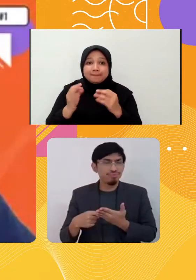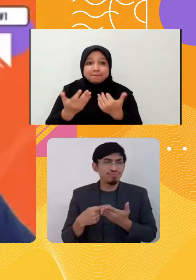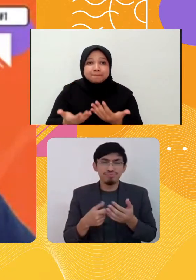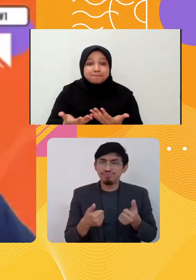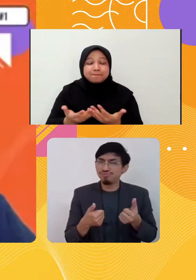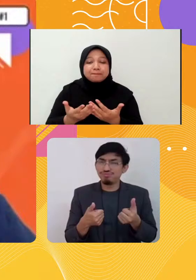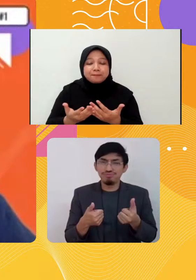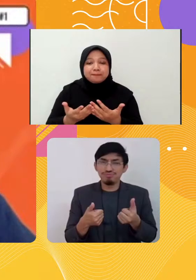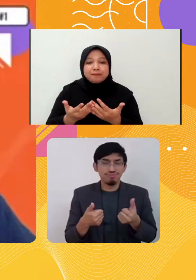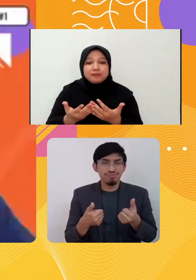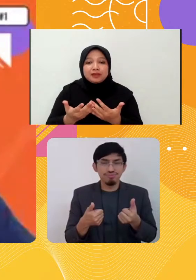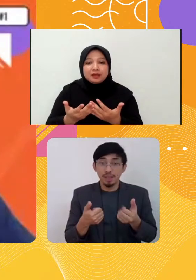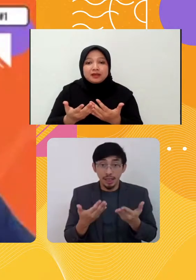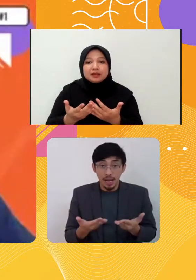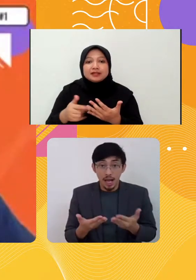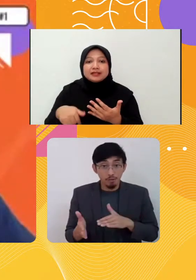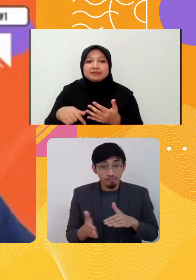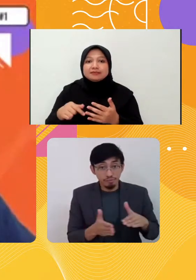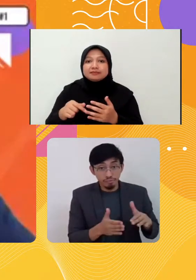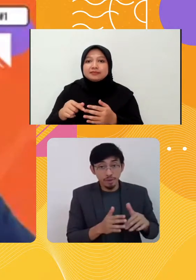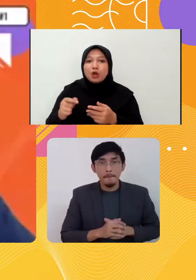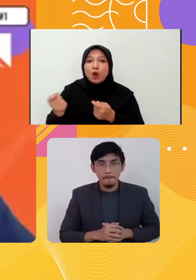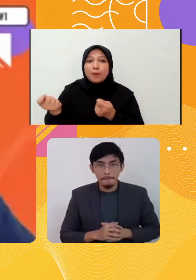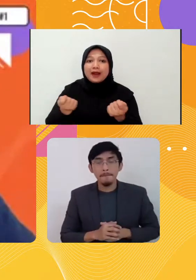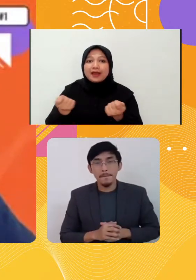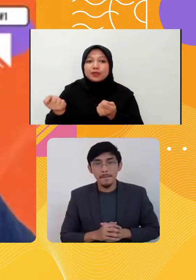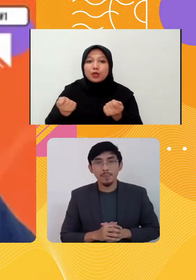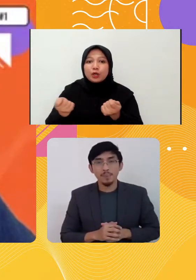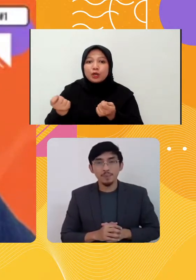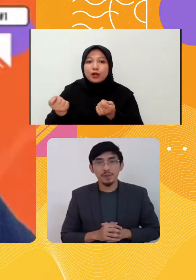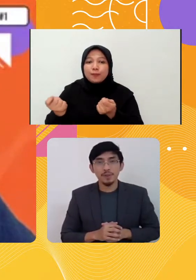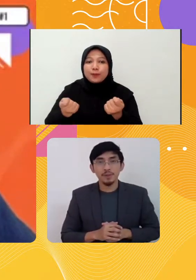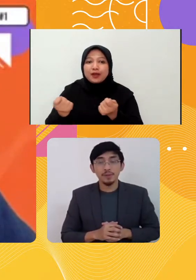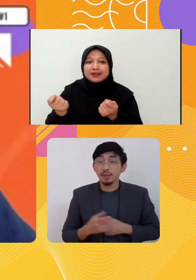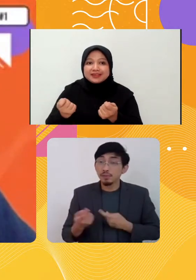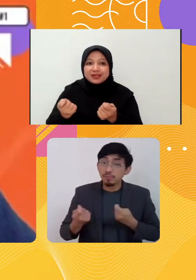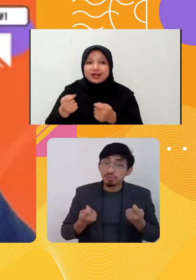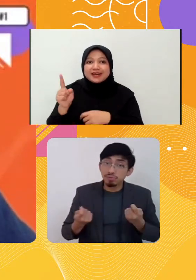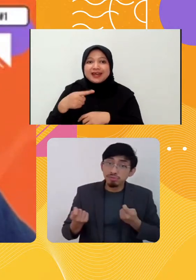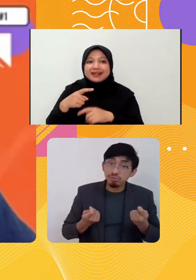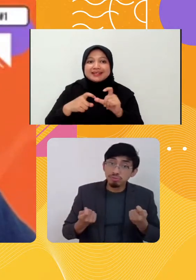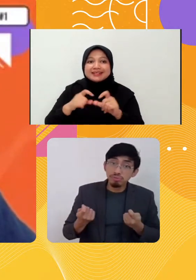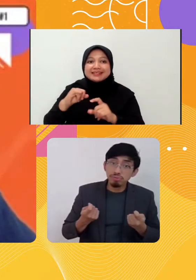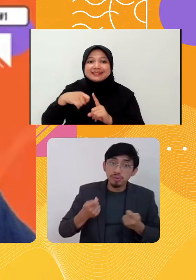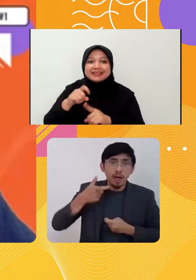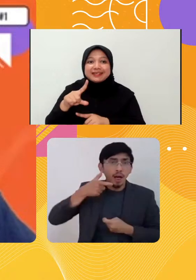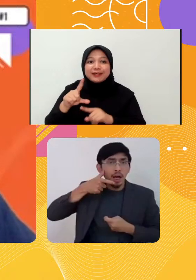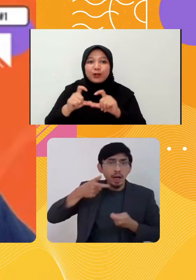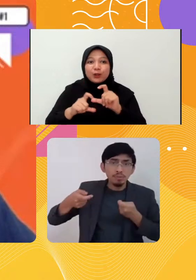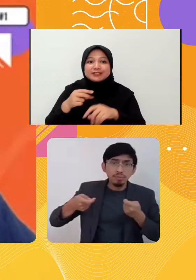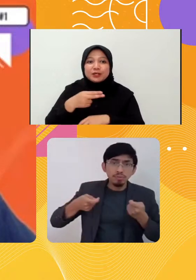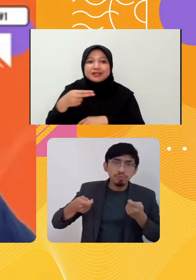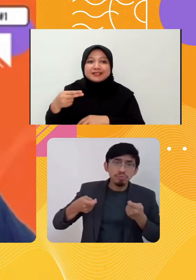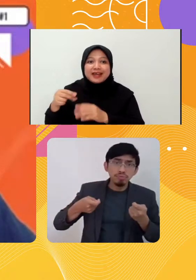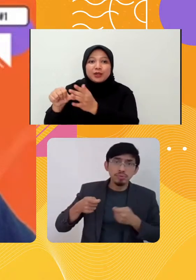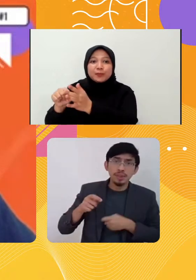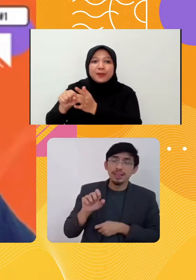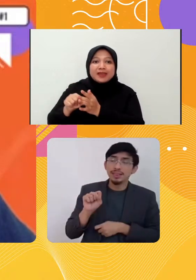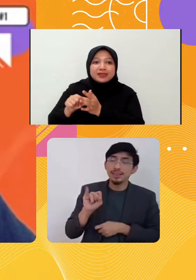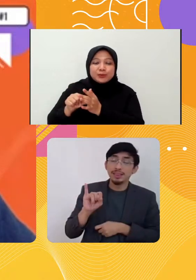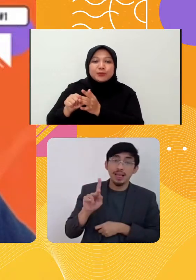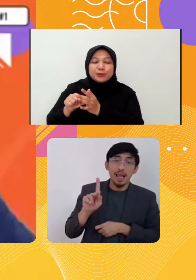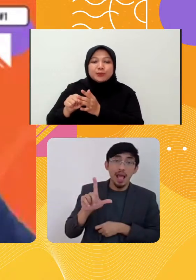and the operator, Vani from Cyclus Indonesia, can help me to sign